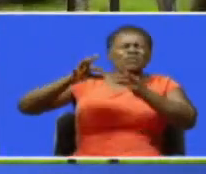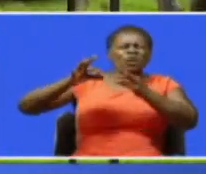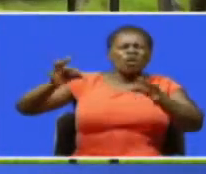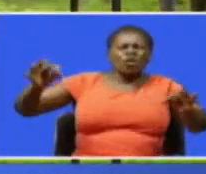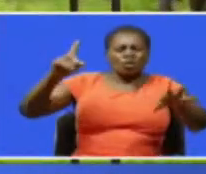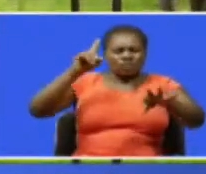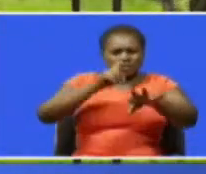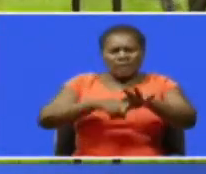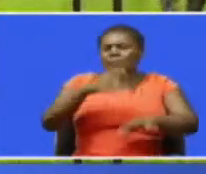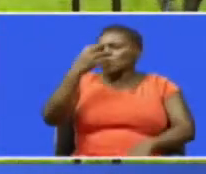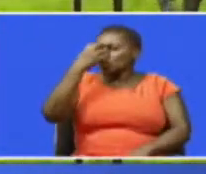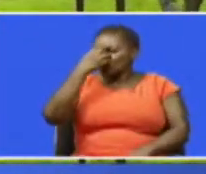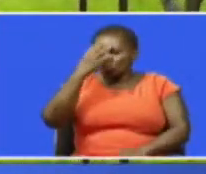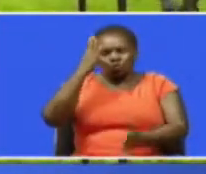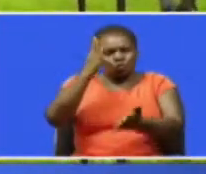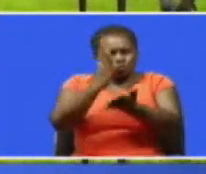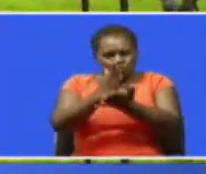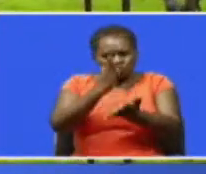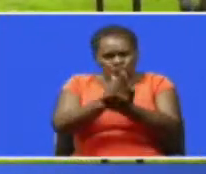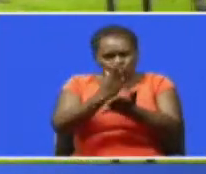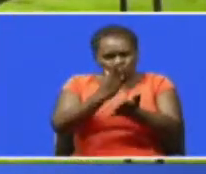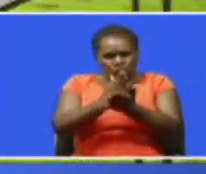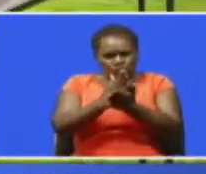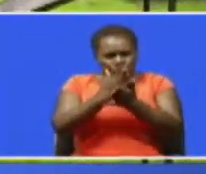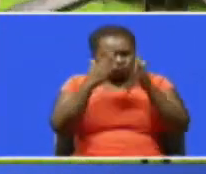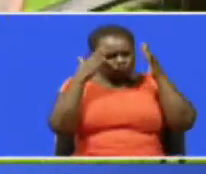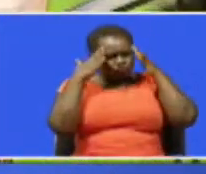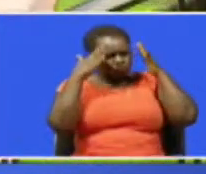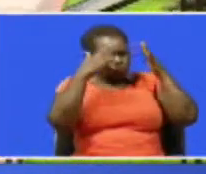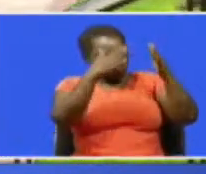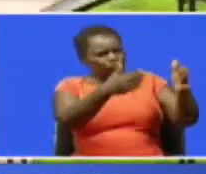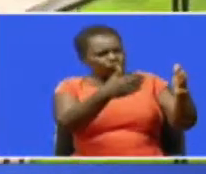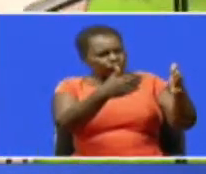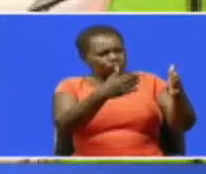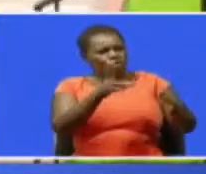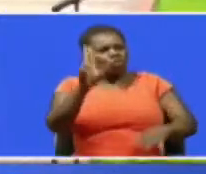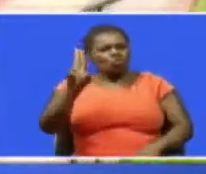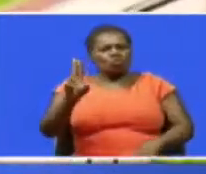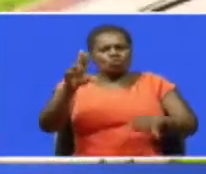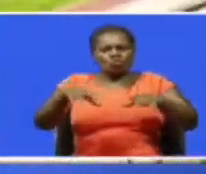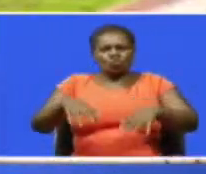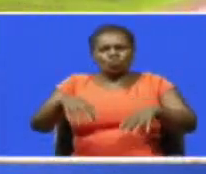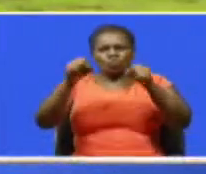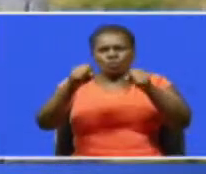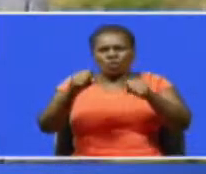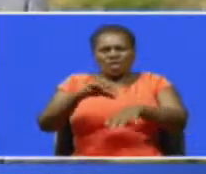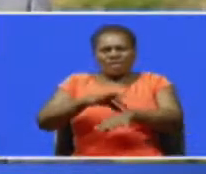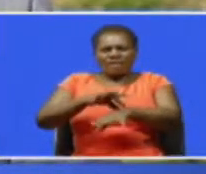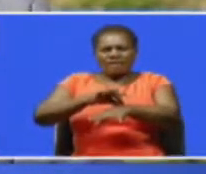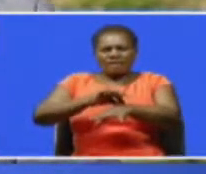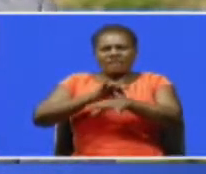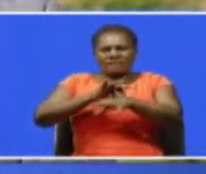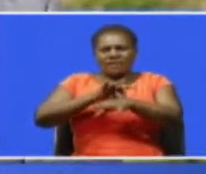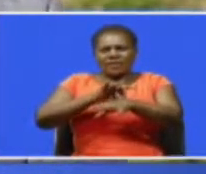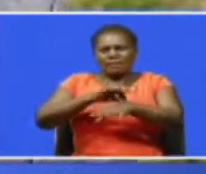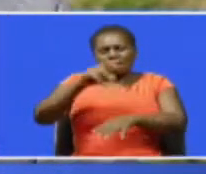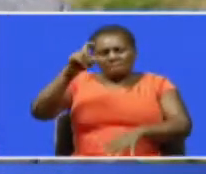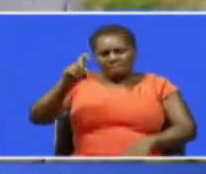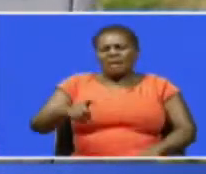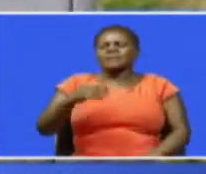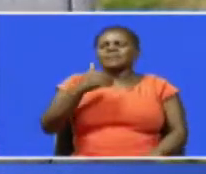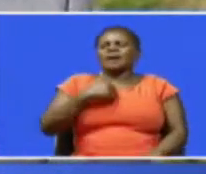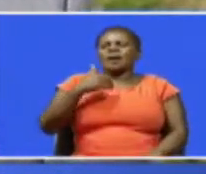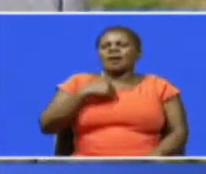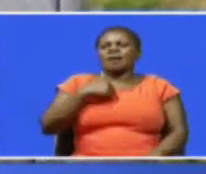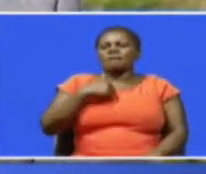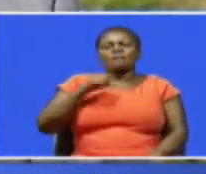politics. And Ruto certainly remains the man to beat in the Kenyatta succession race. A thick skin, they say, is a mandatory armor in